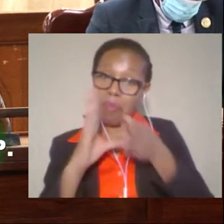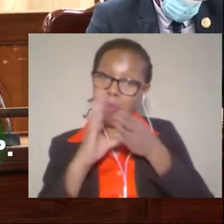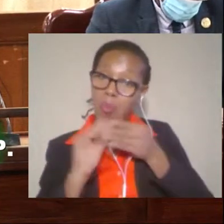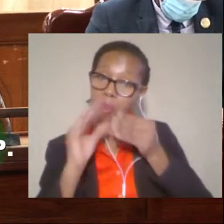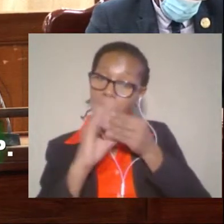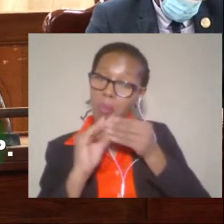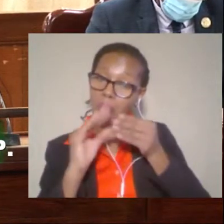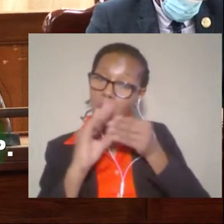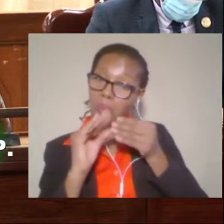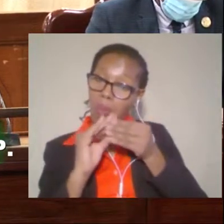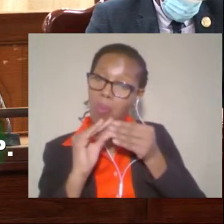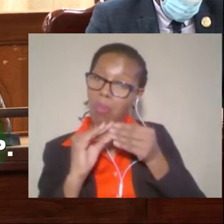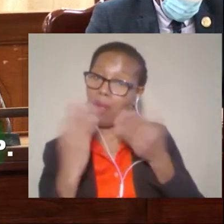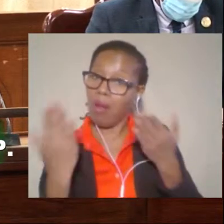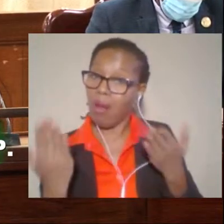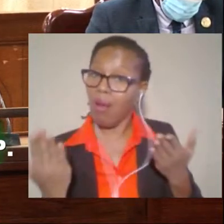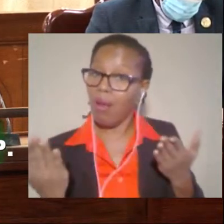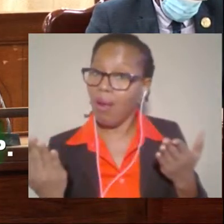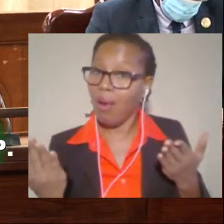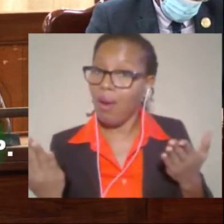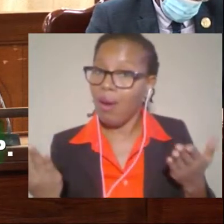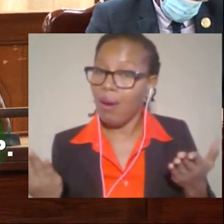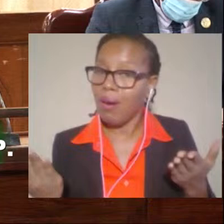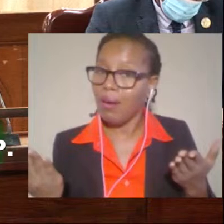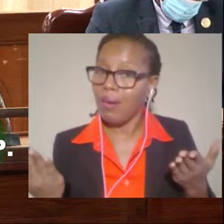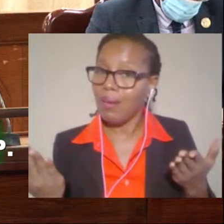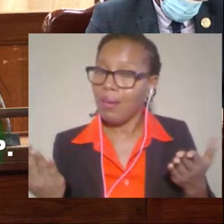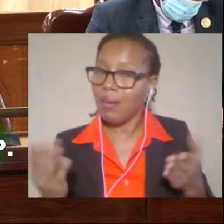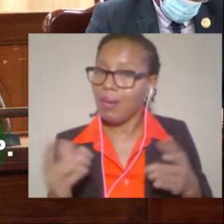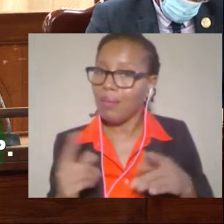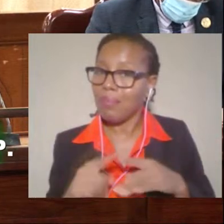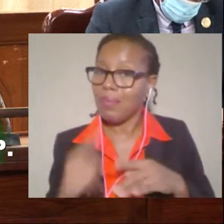I can be persuaded, but I warn you, you're likely to fail.